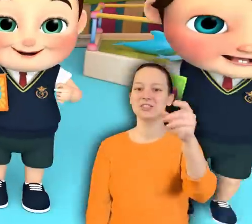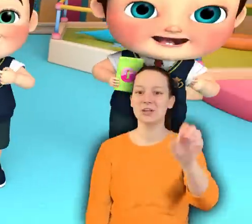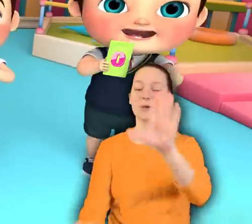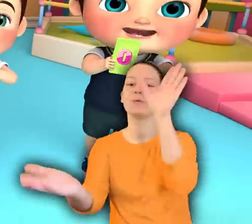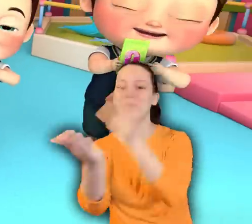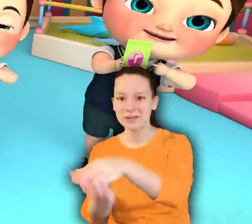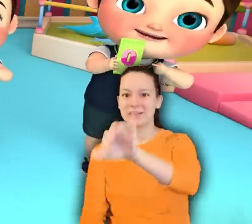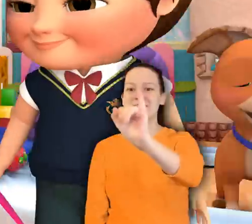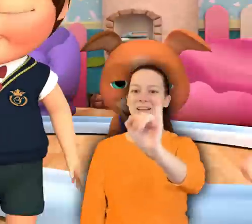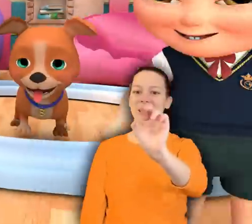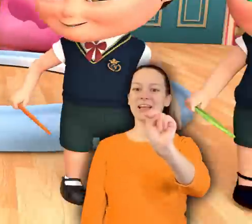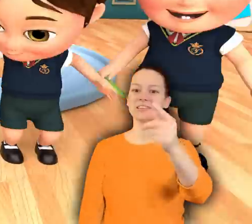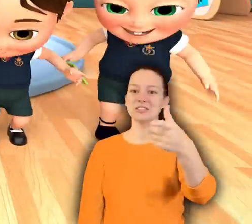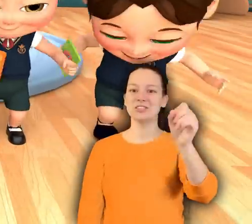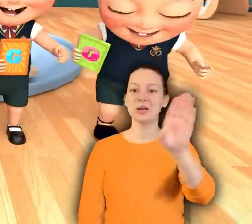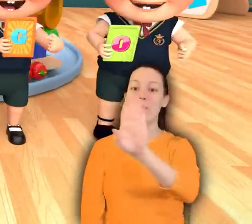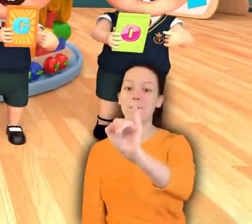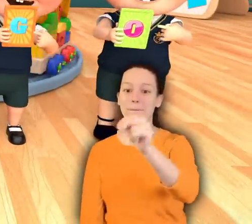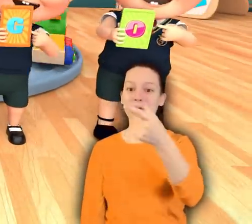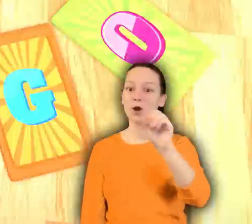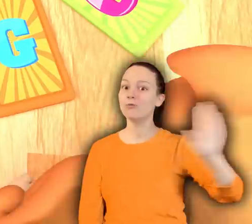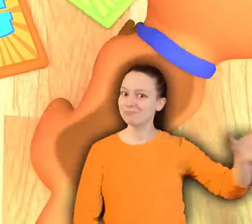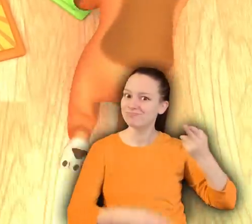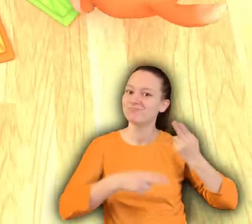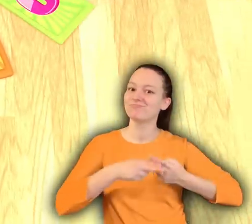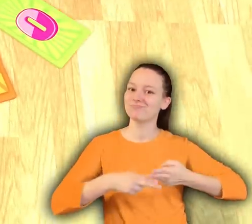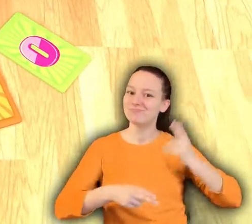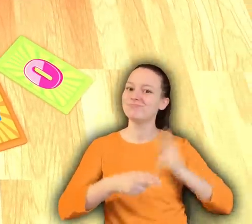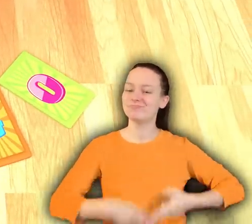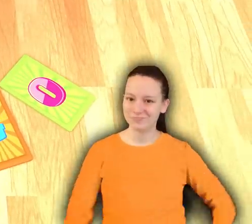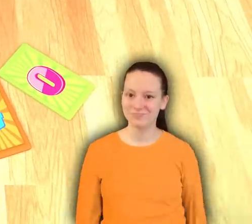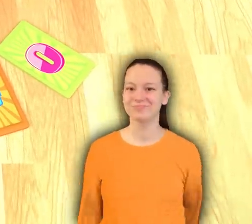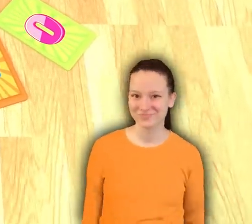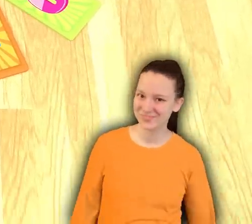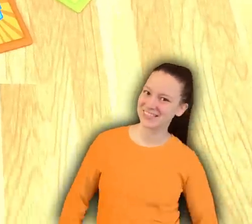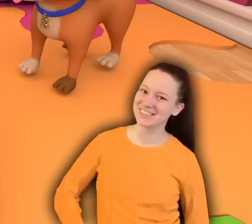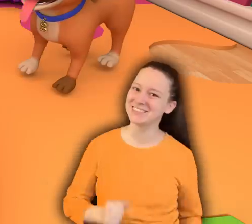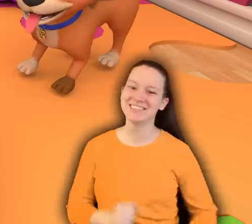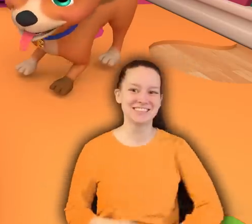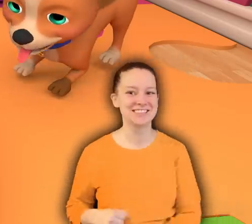i-n-g-o i-n-g-o and Bingo was his name-o